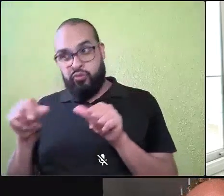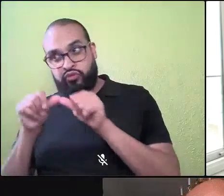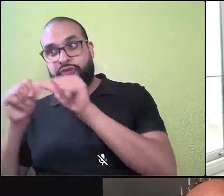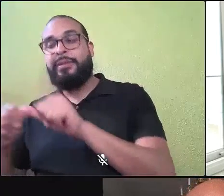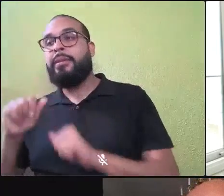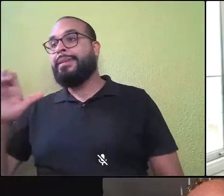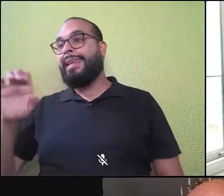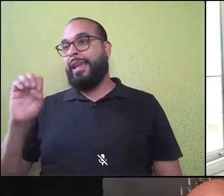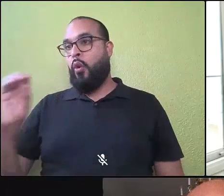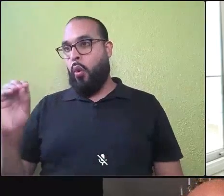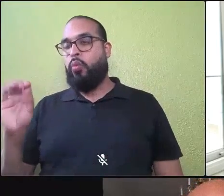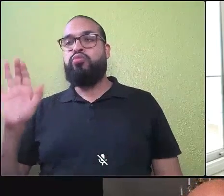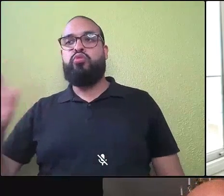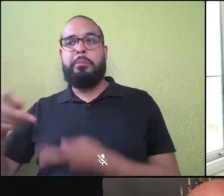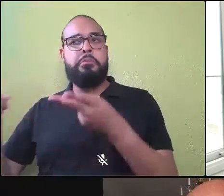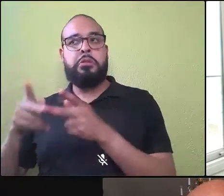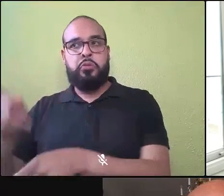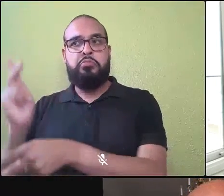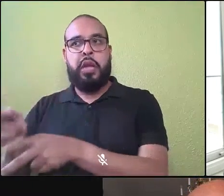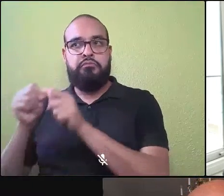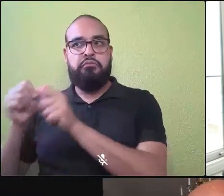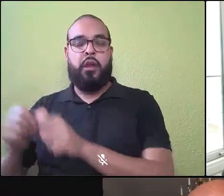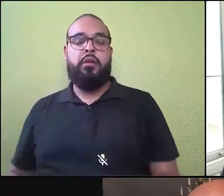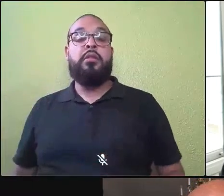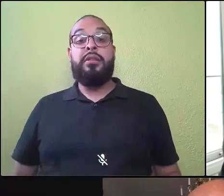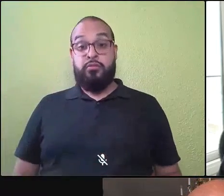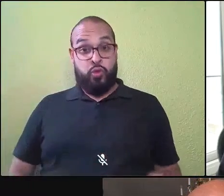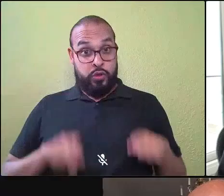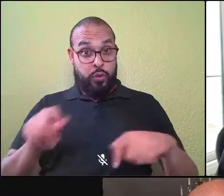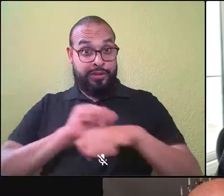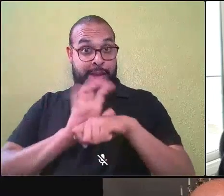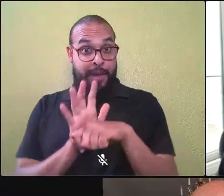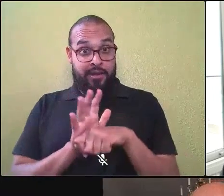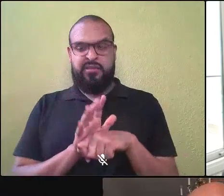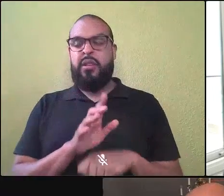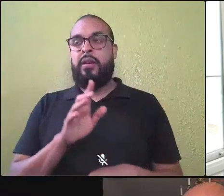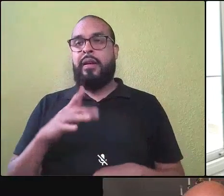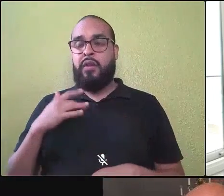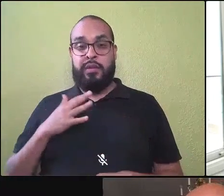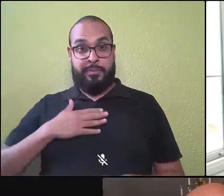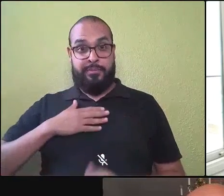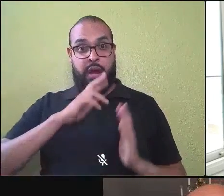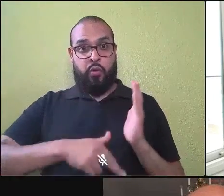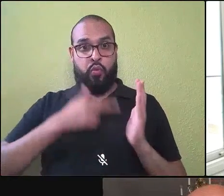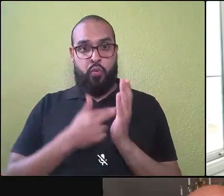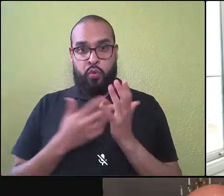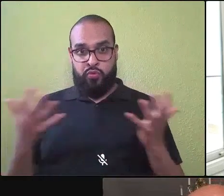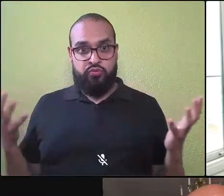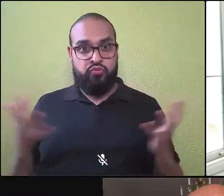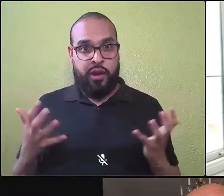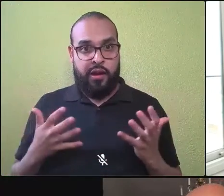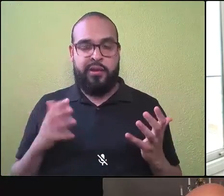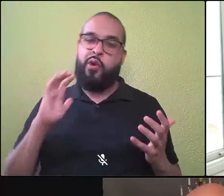in this country, politics, so on and so forth, I saw our role as leading other leaders and making sure they are prepared